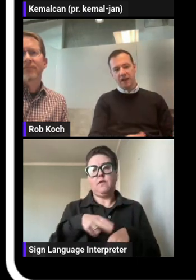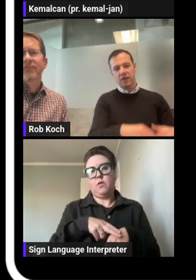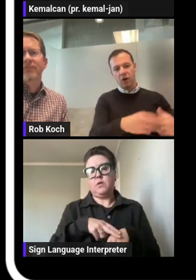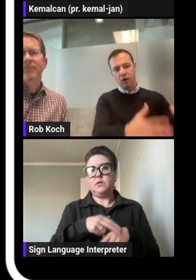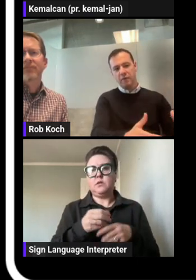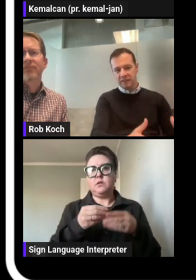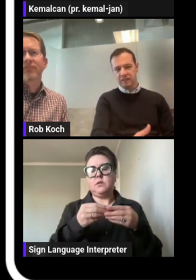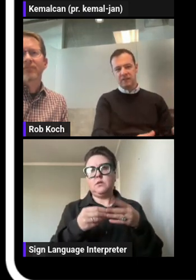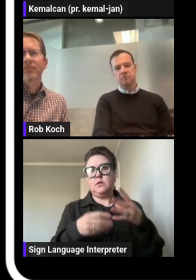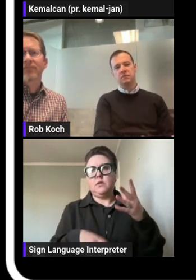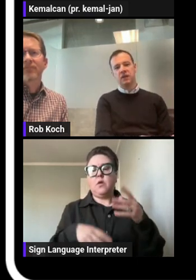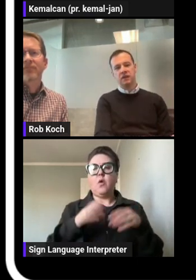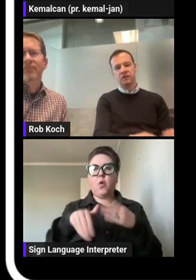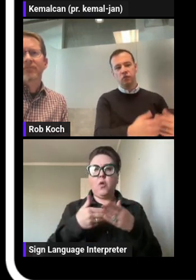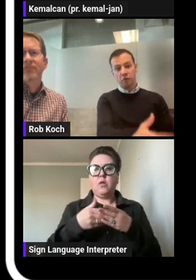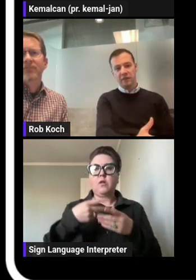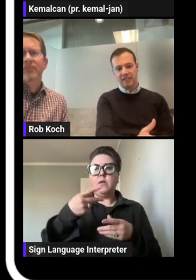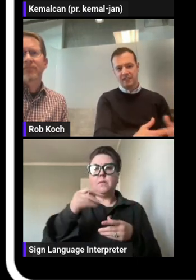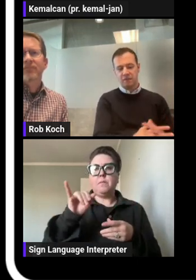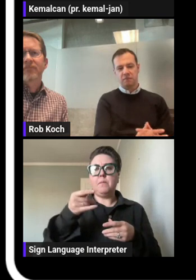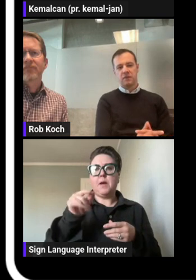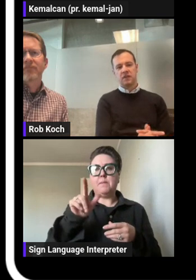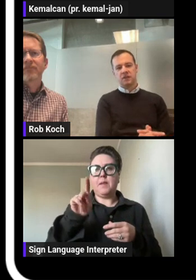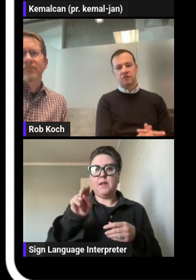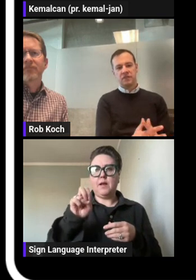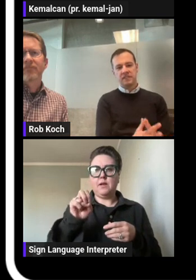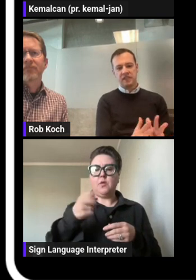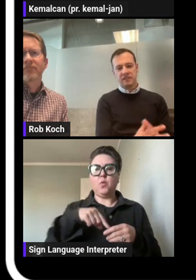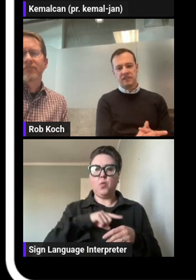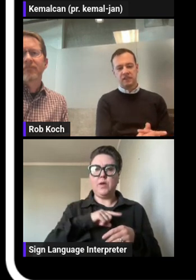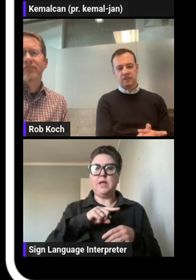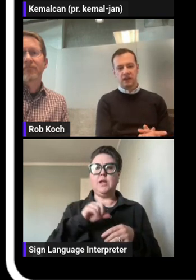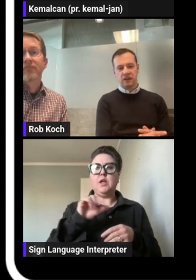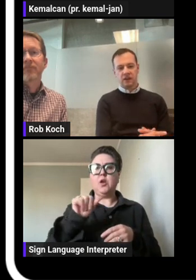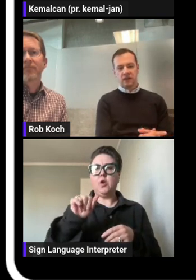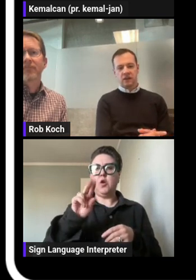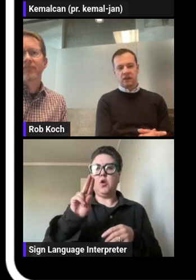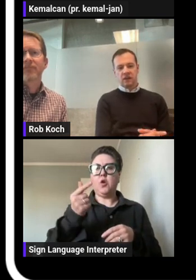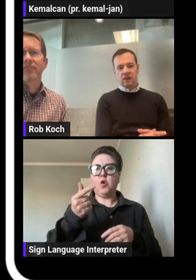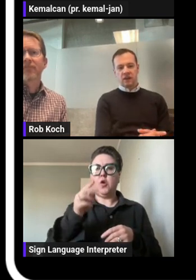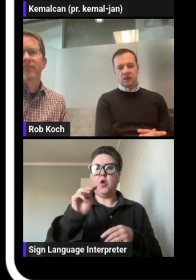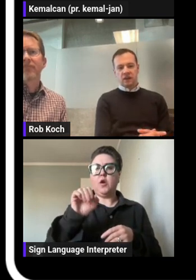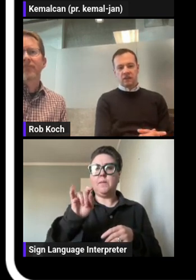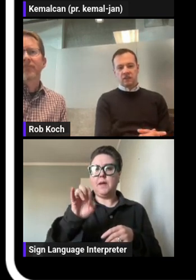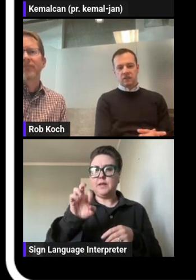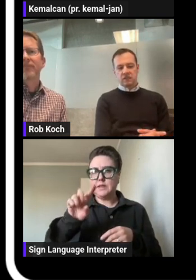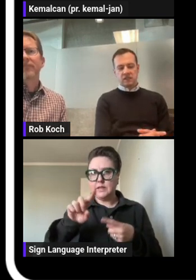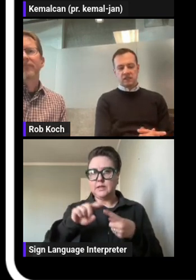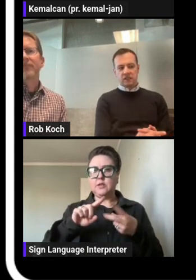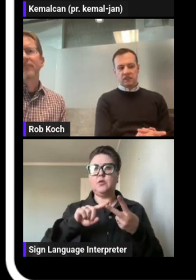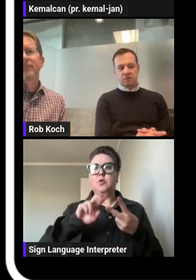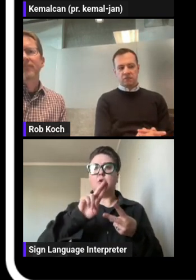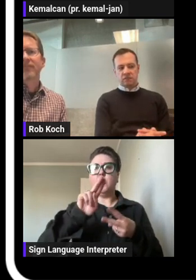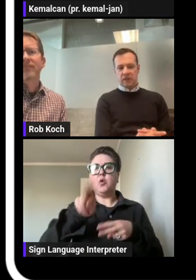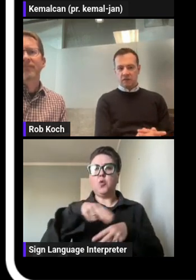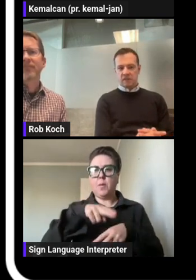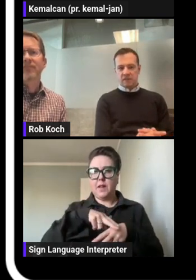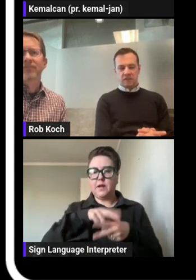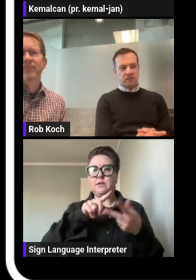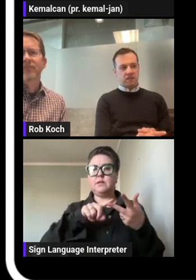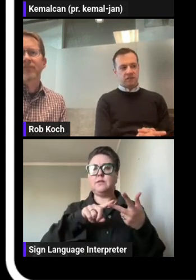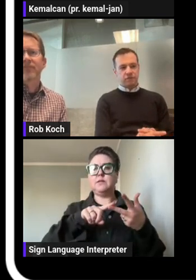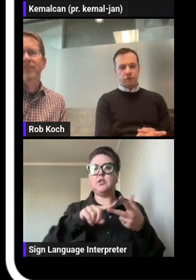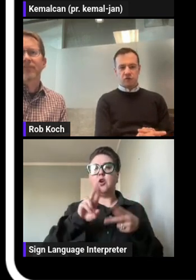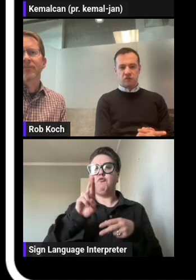whole pipeline. We augmented them and normalized them, resize, etc. This is that